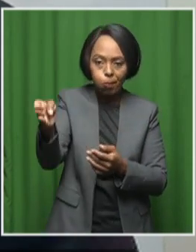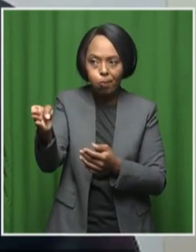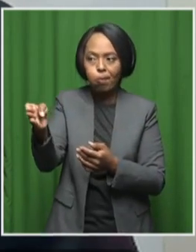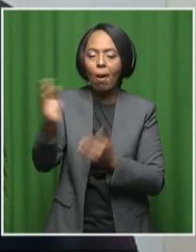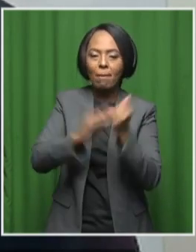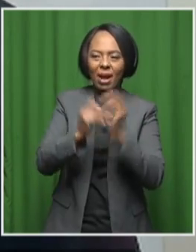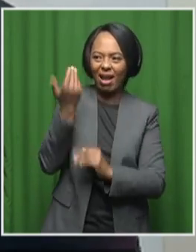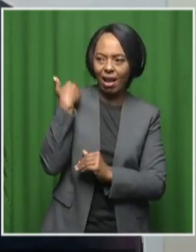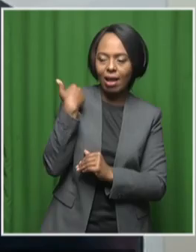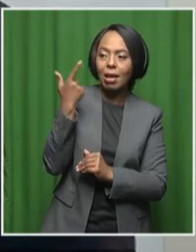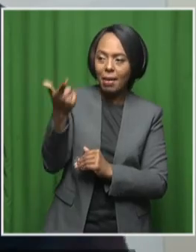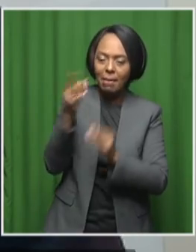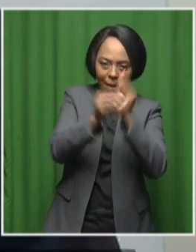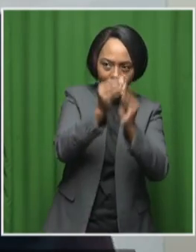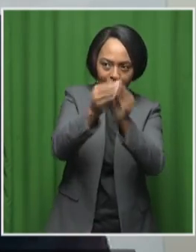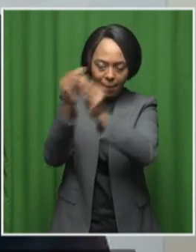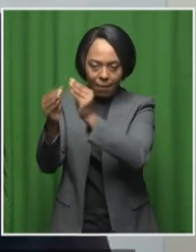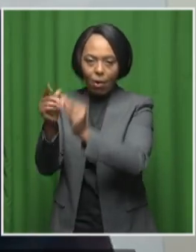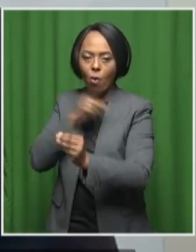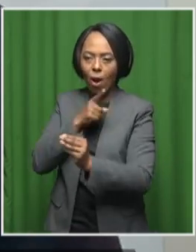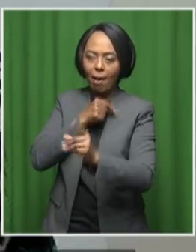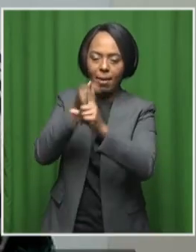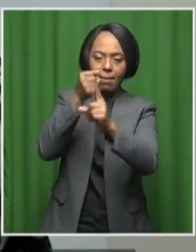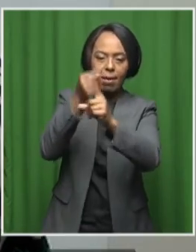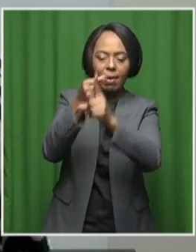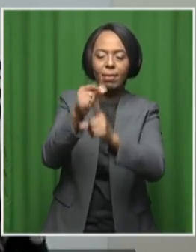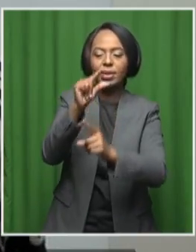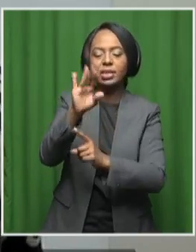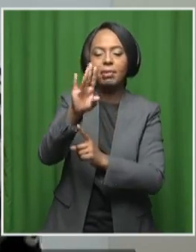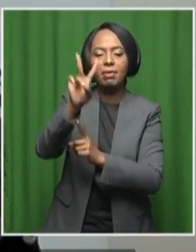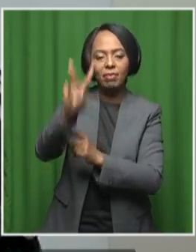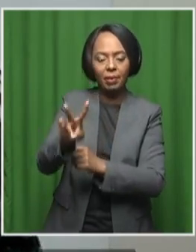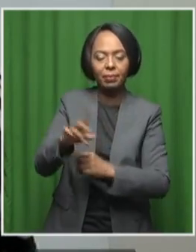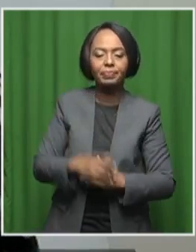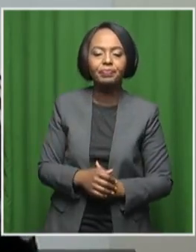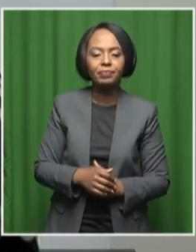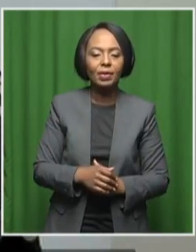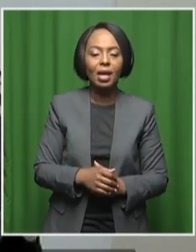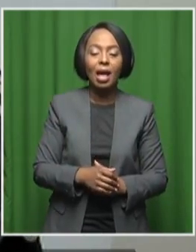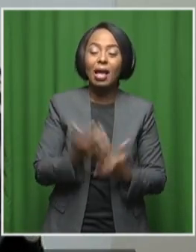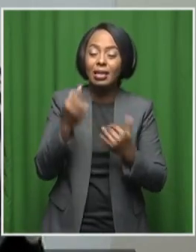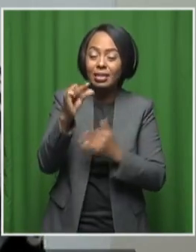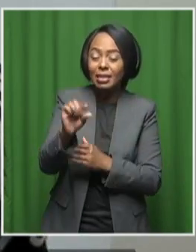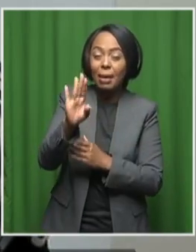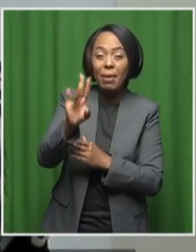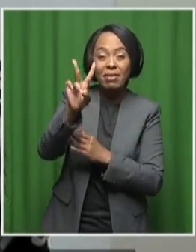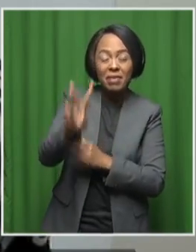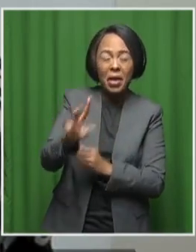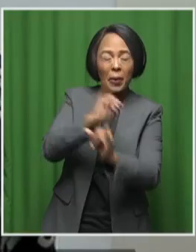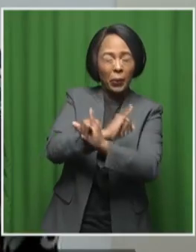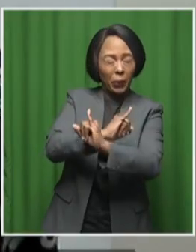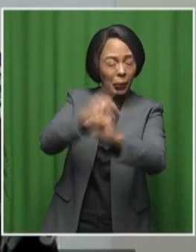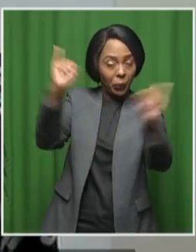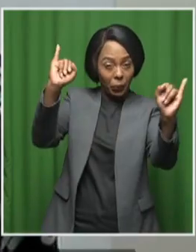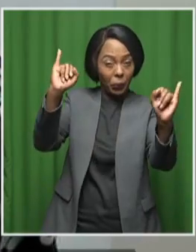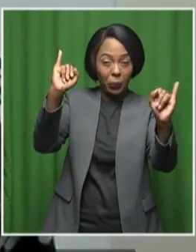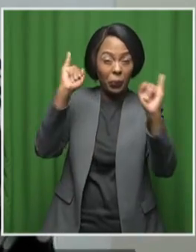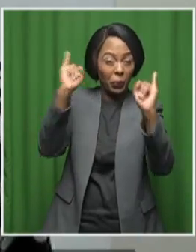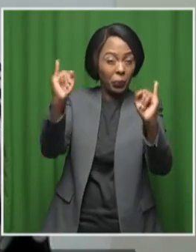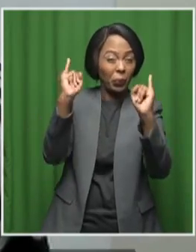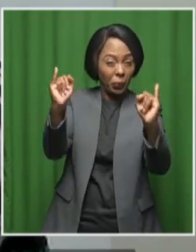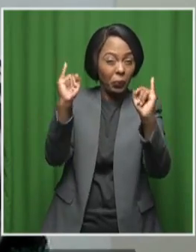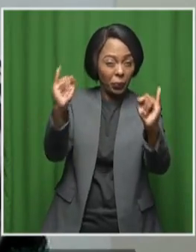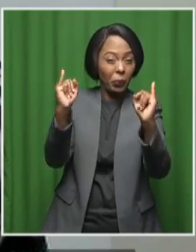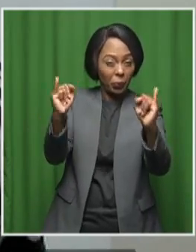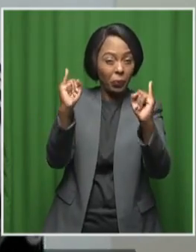remain committed to the fight against gender-based violence. With the scourge of gender-based violence, it has reached epidemic